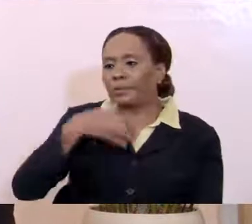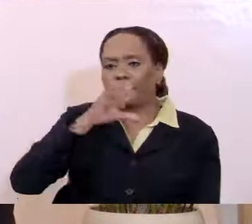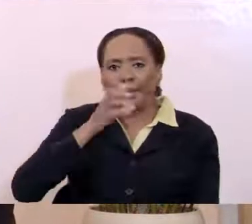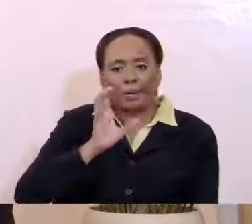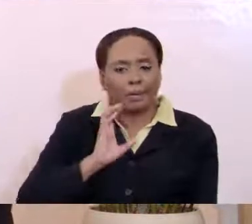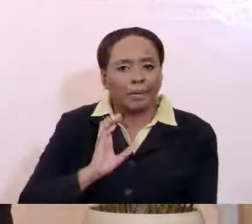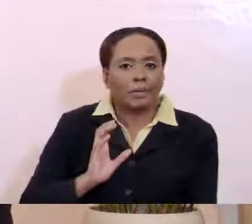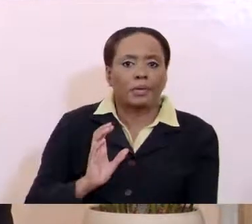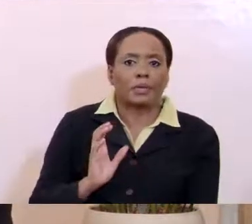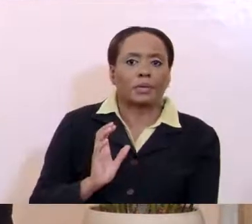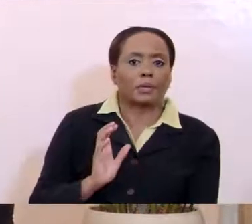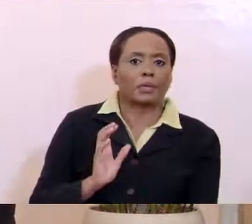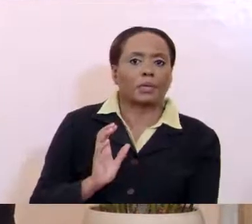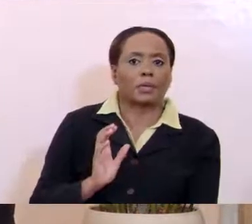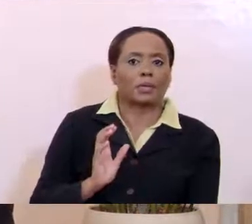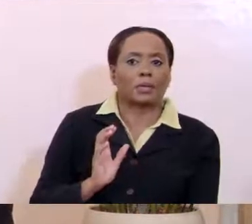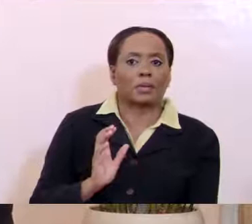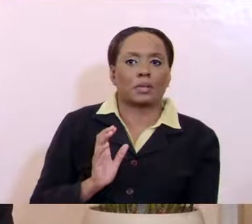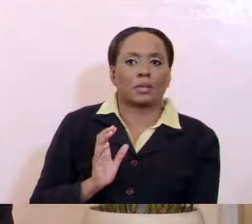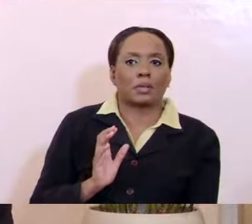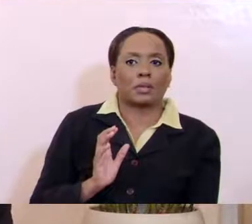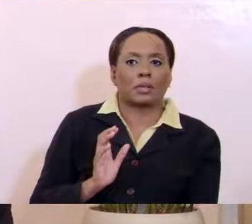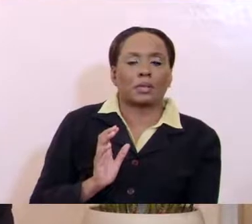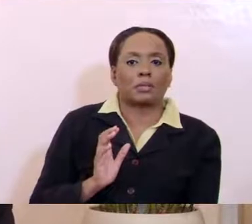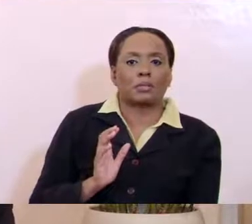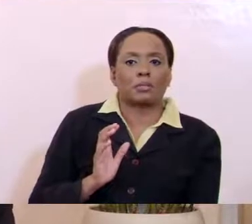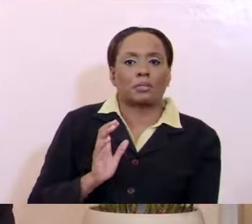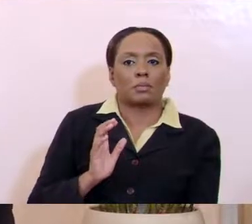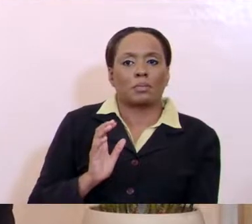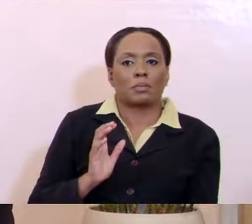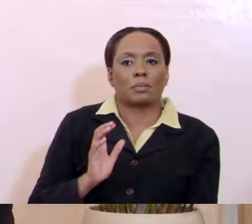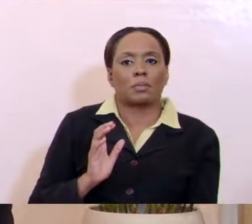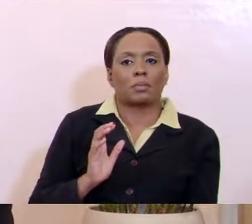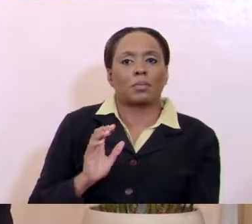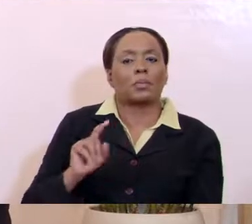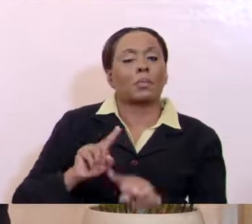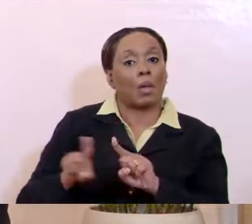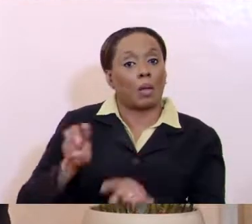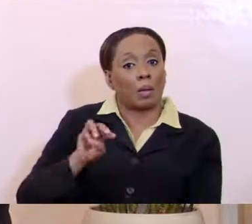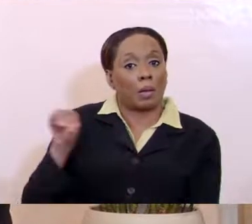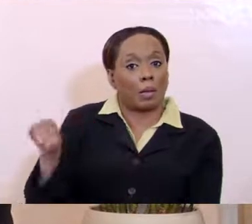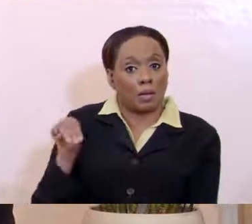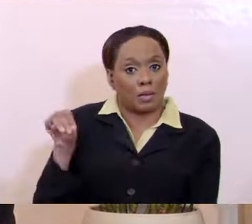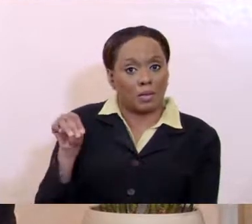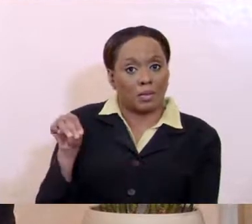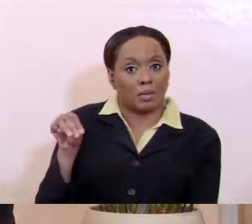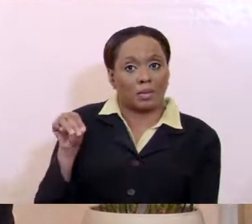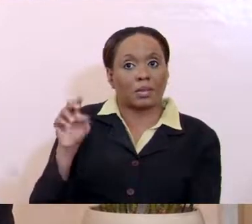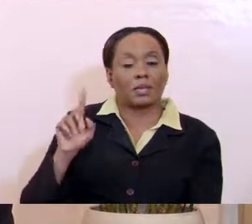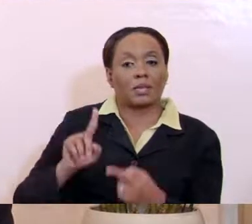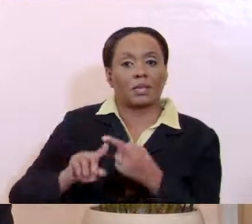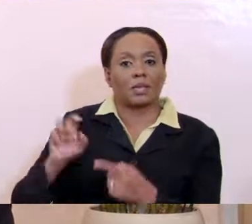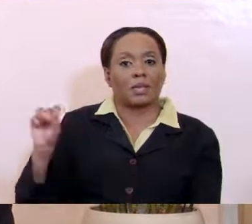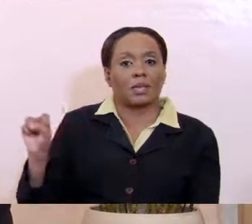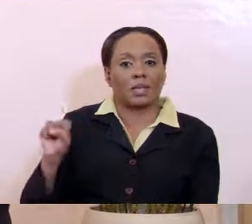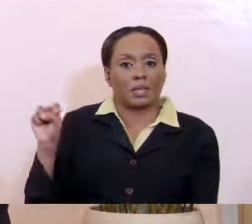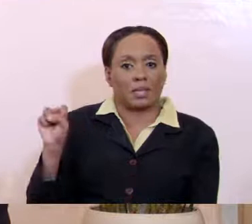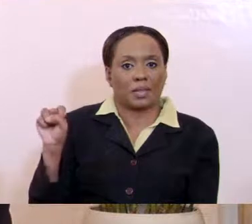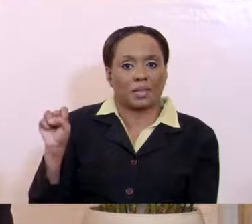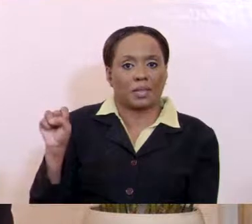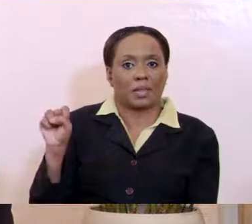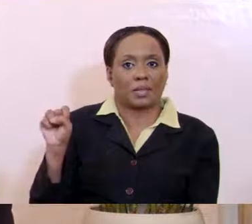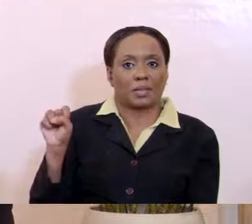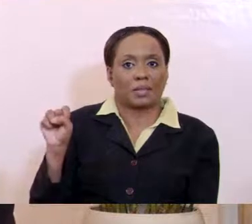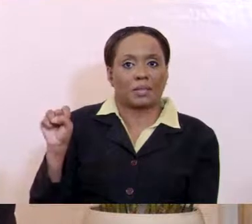so on, that is what obtains now. But from Monday to Saturday,